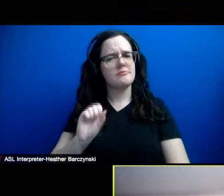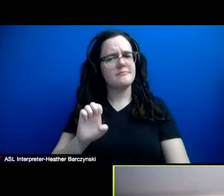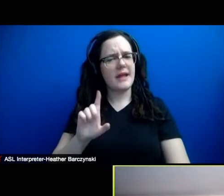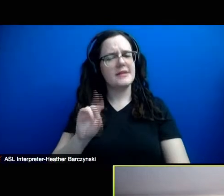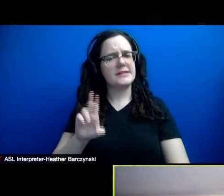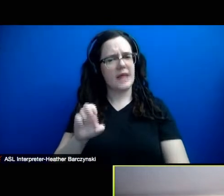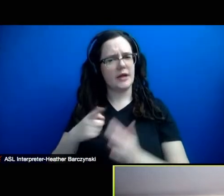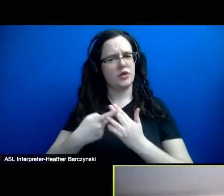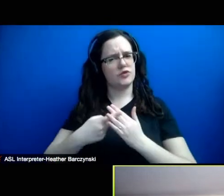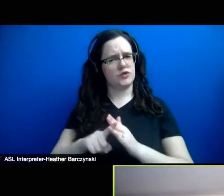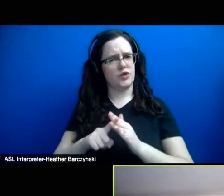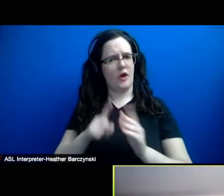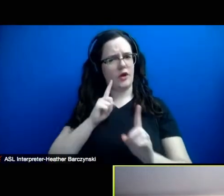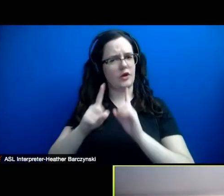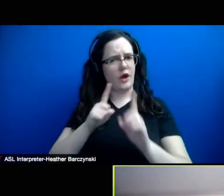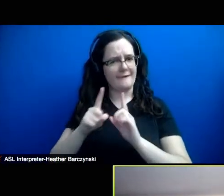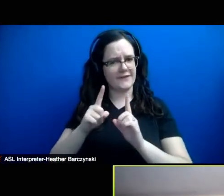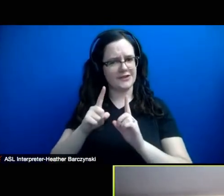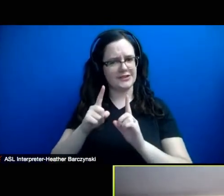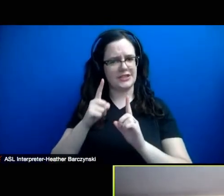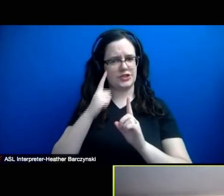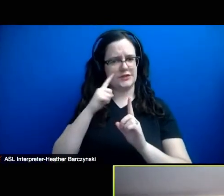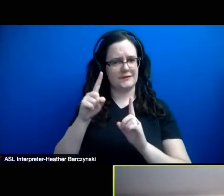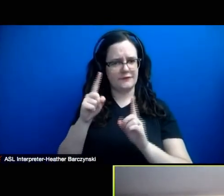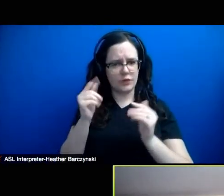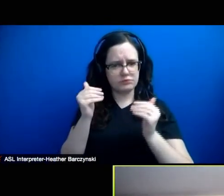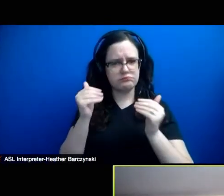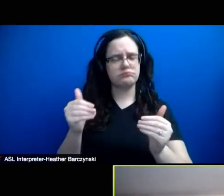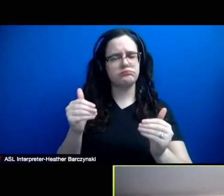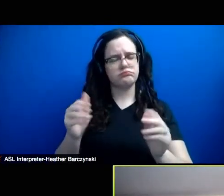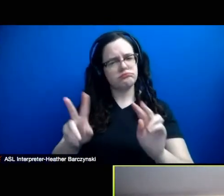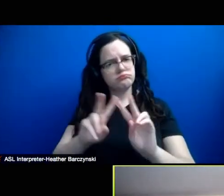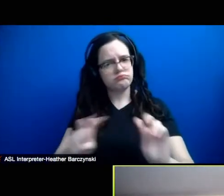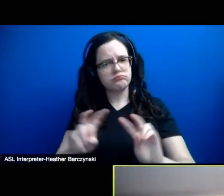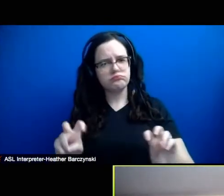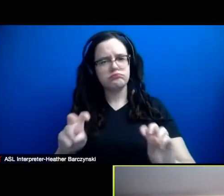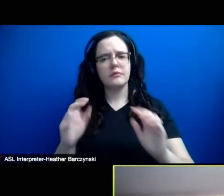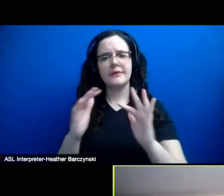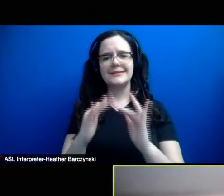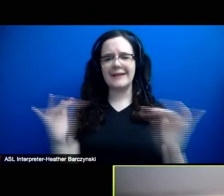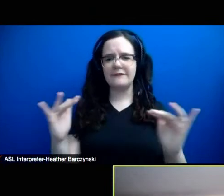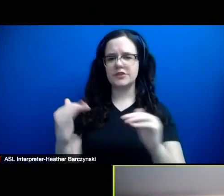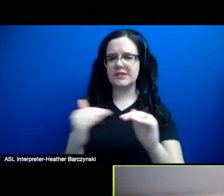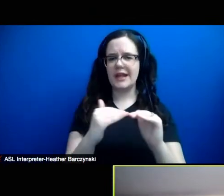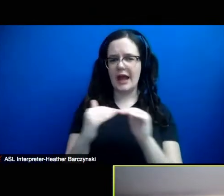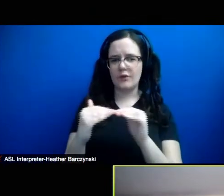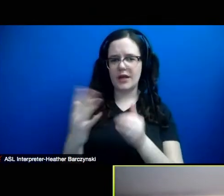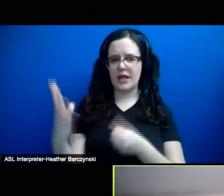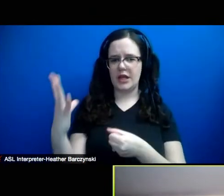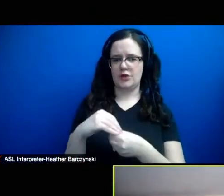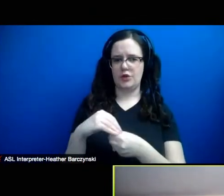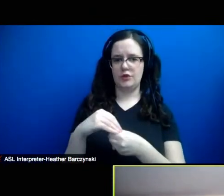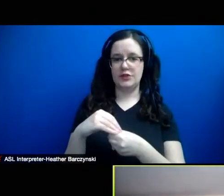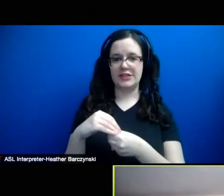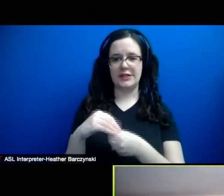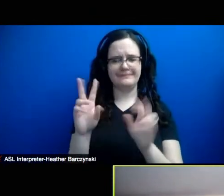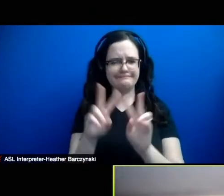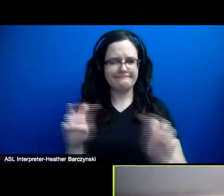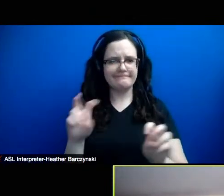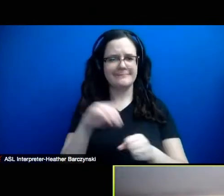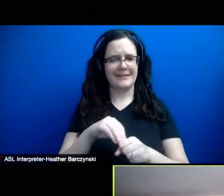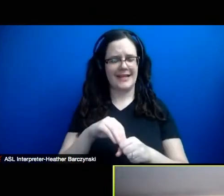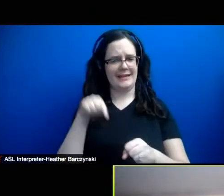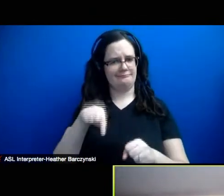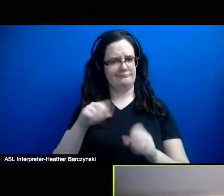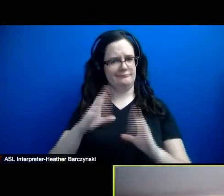to develop a point of departure, to look at diversity, equity, and inclusion in the activities of the town of Brighton